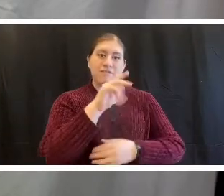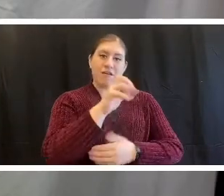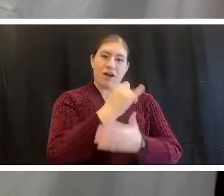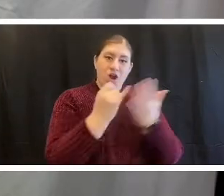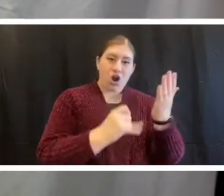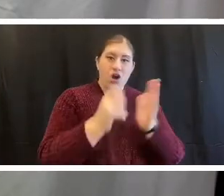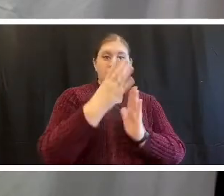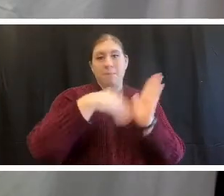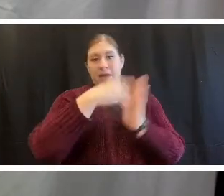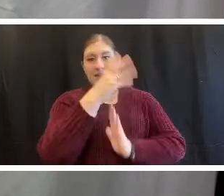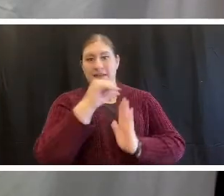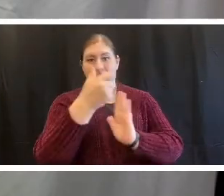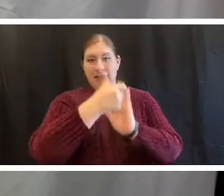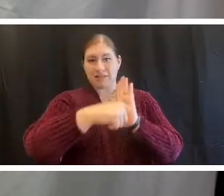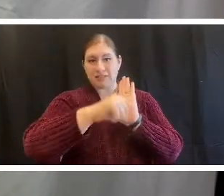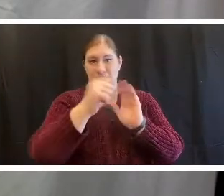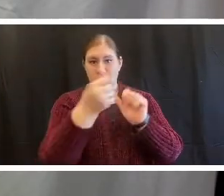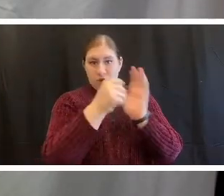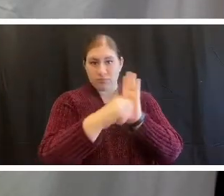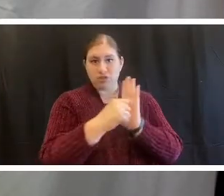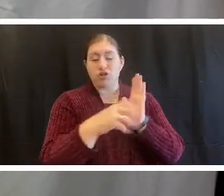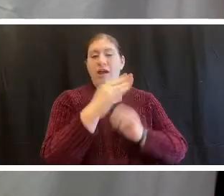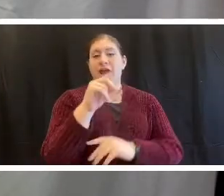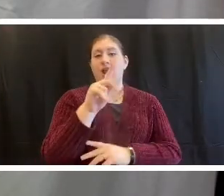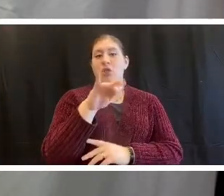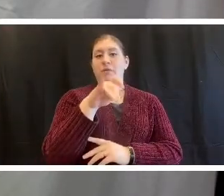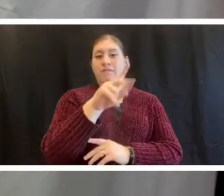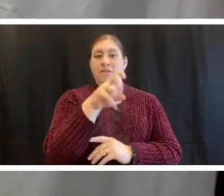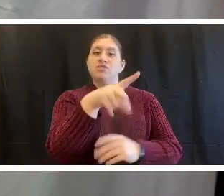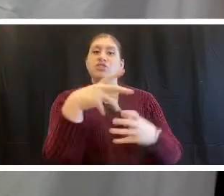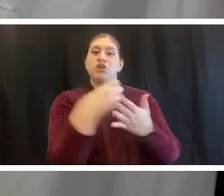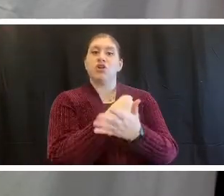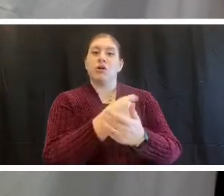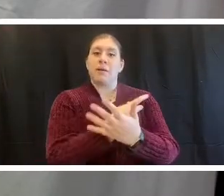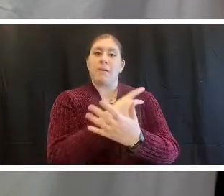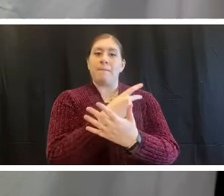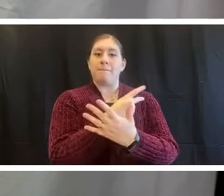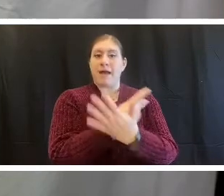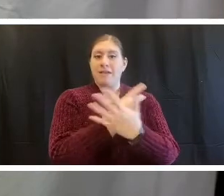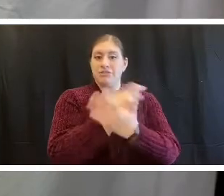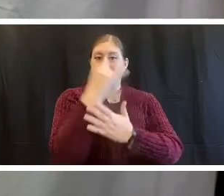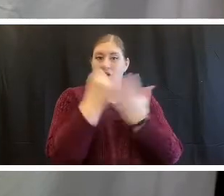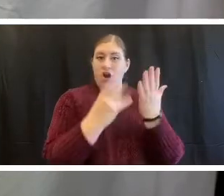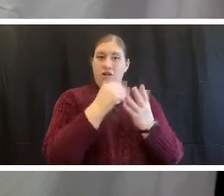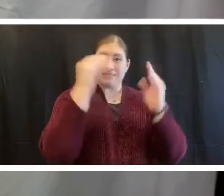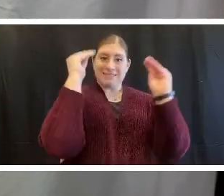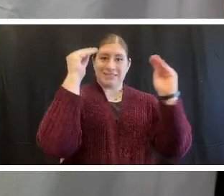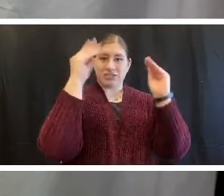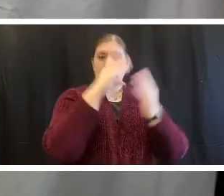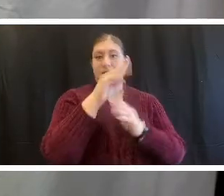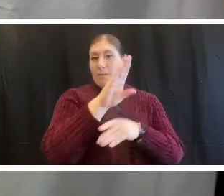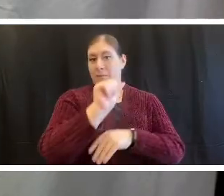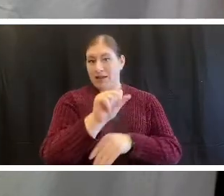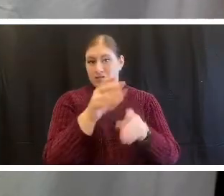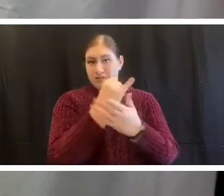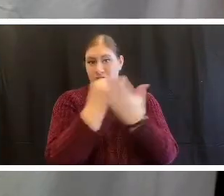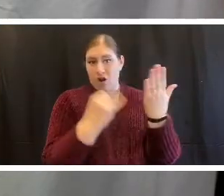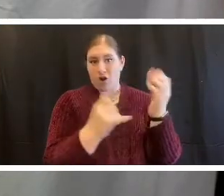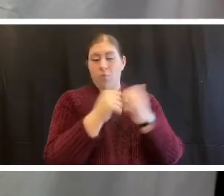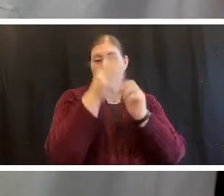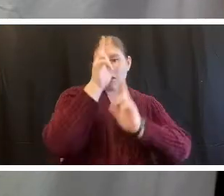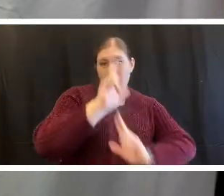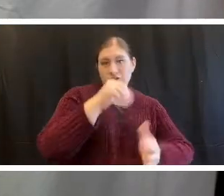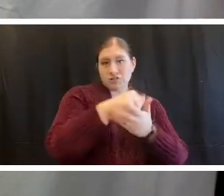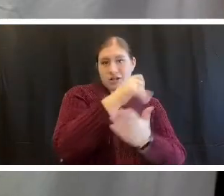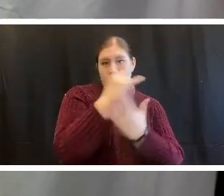Sculpture, and of the University of Louisville, where she earned a Master of Arts in Teaching in Art and a Bachelor of Arts with honors in